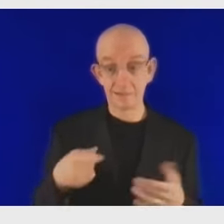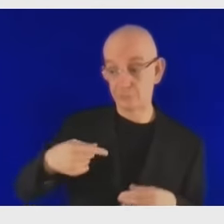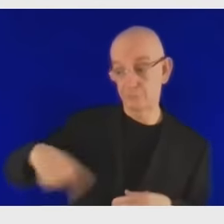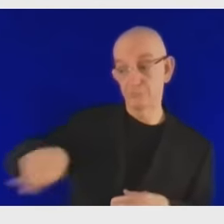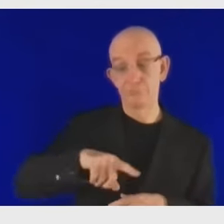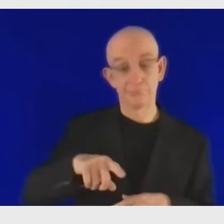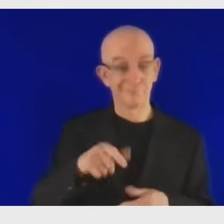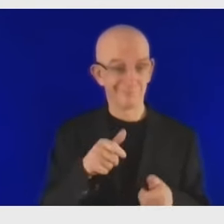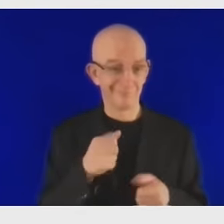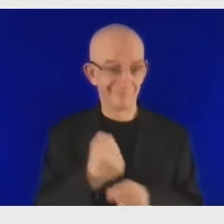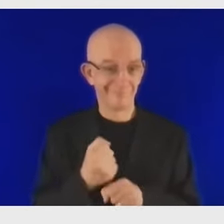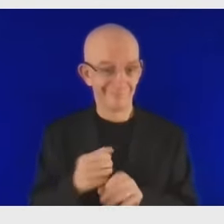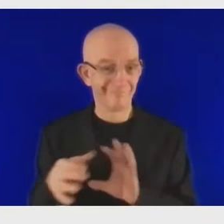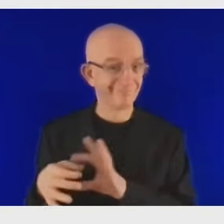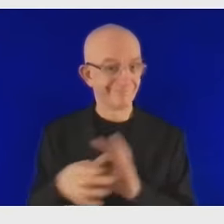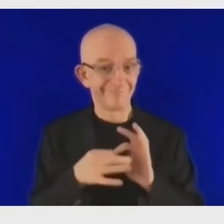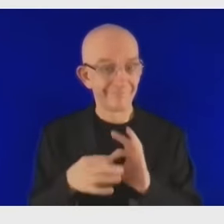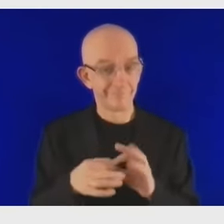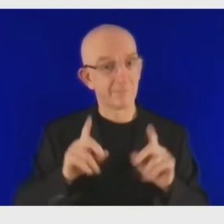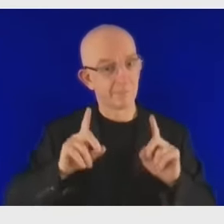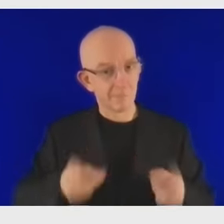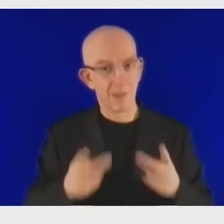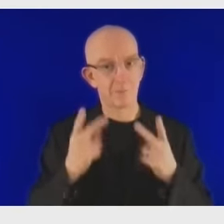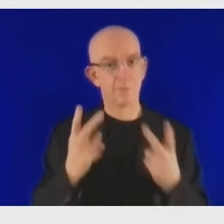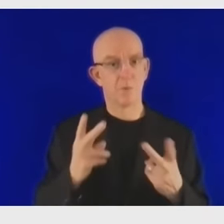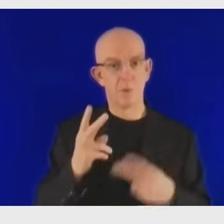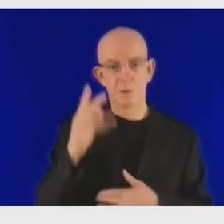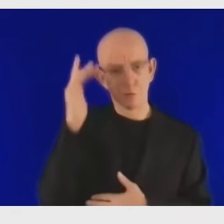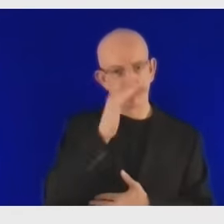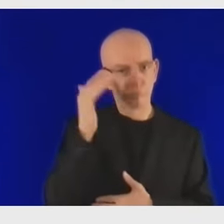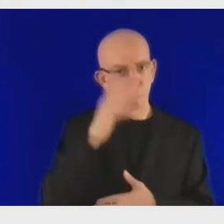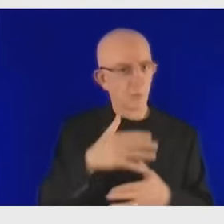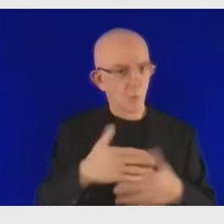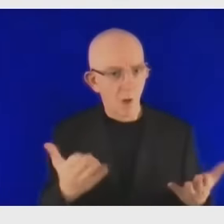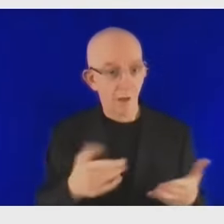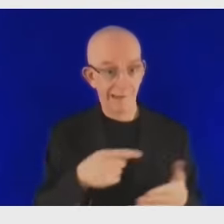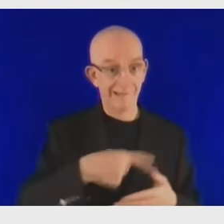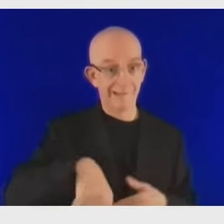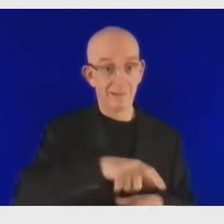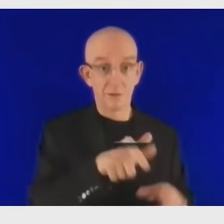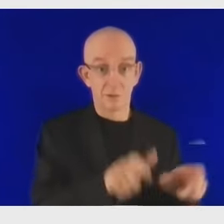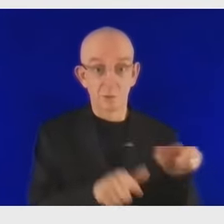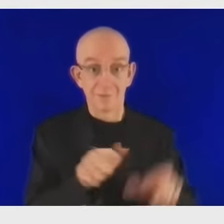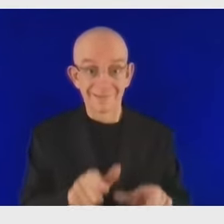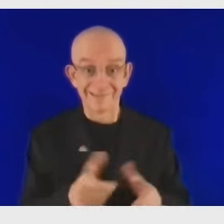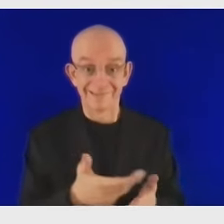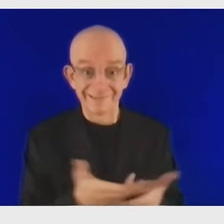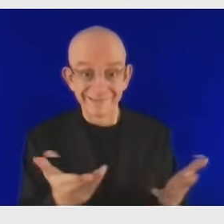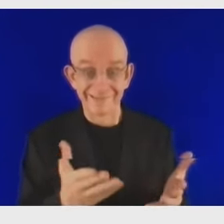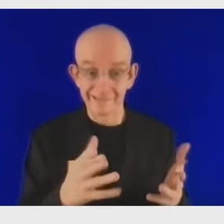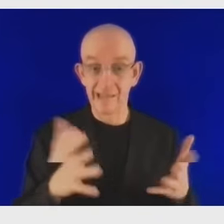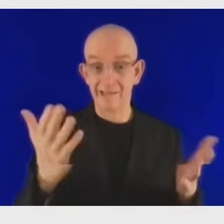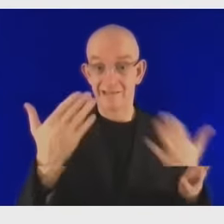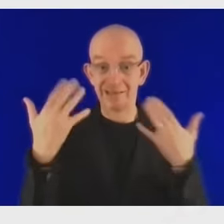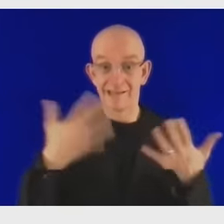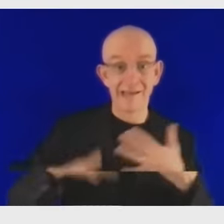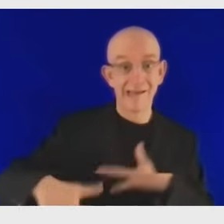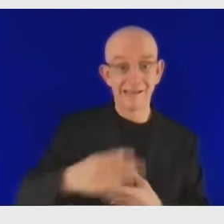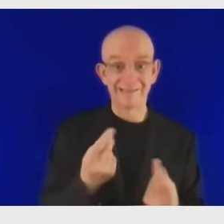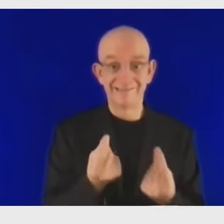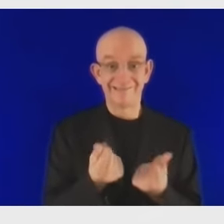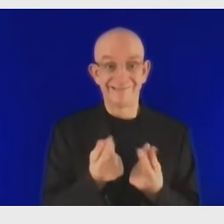also the Deputy Secretary General said, when we're talking about climate finance and adaptation, we need to think about their